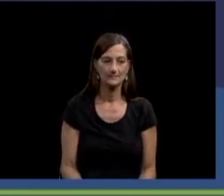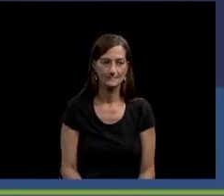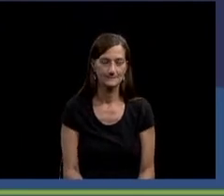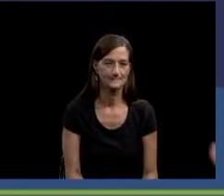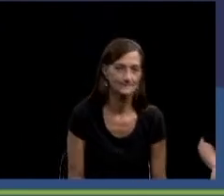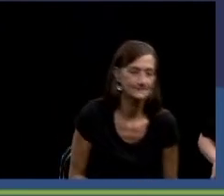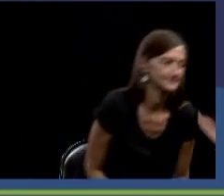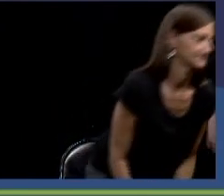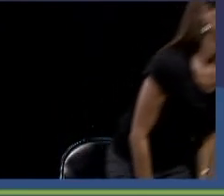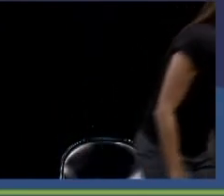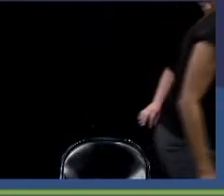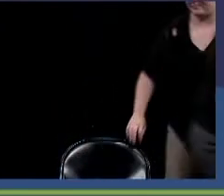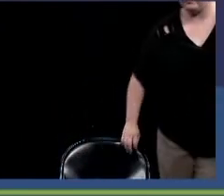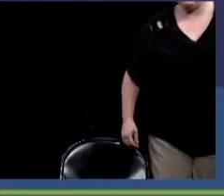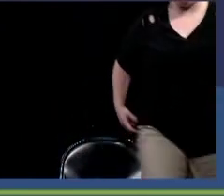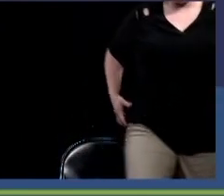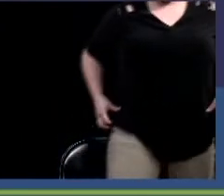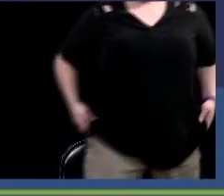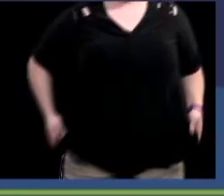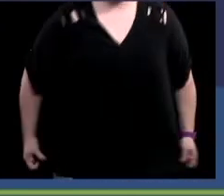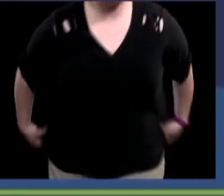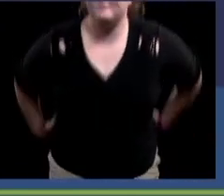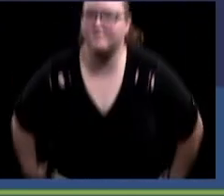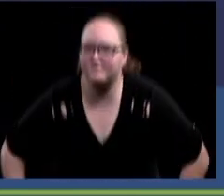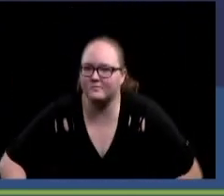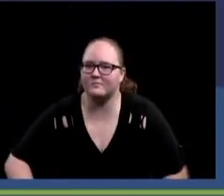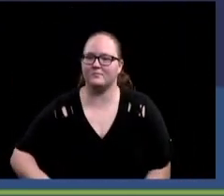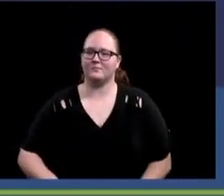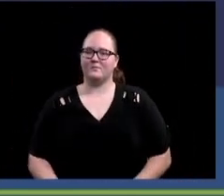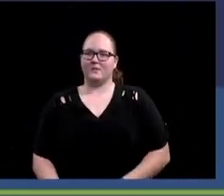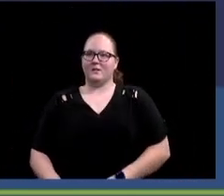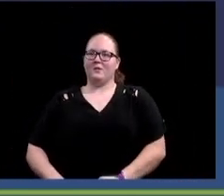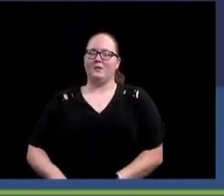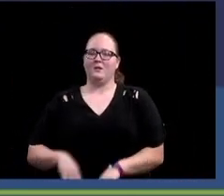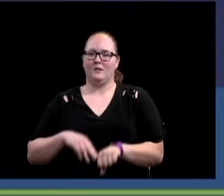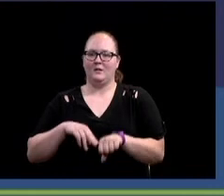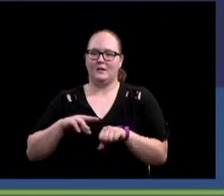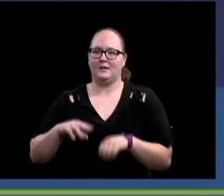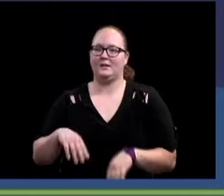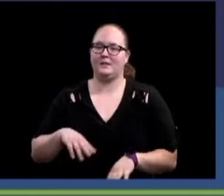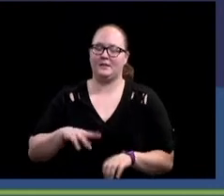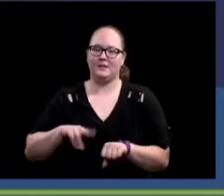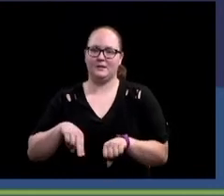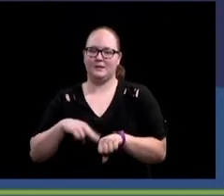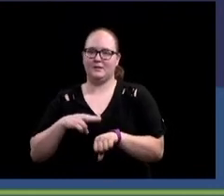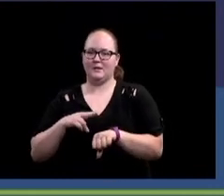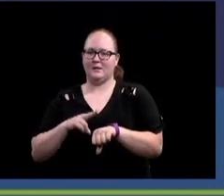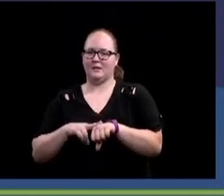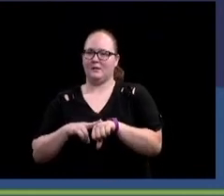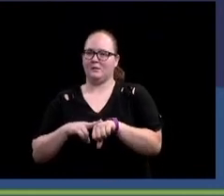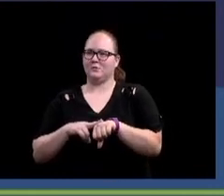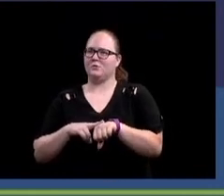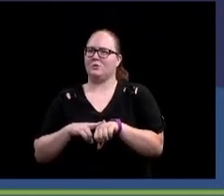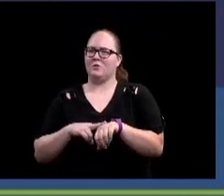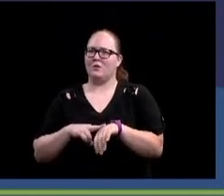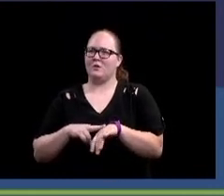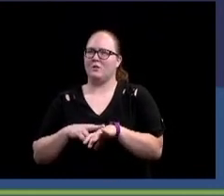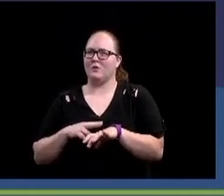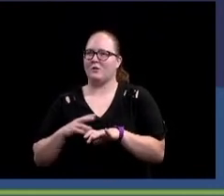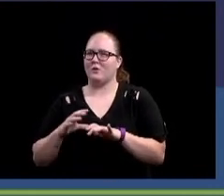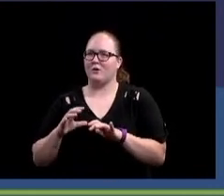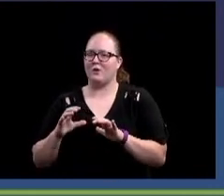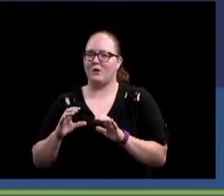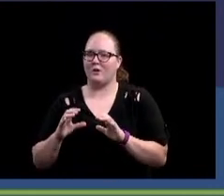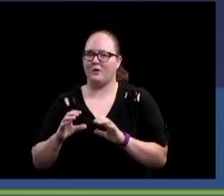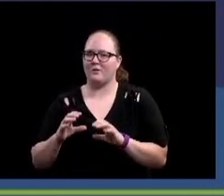In conjunction with the national conversation on policing, we've seen a few different campaigns centered around policing tactics. One of the campaigns that we most